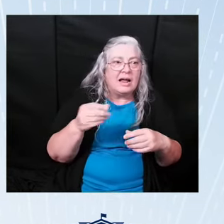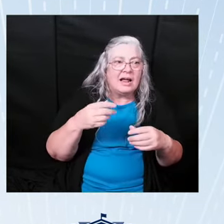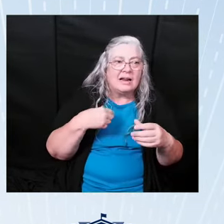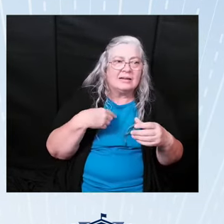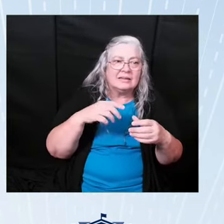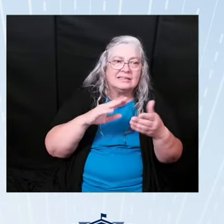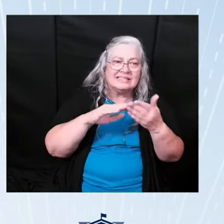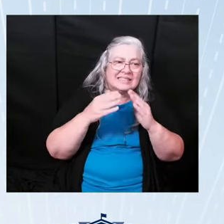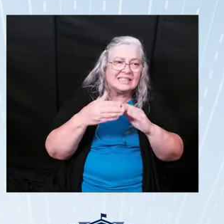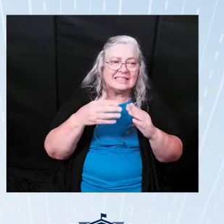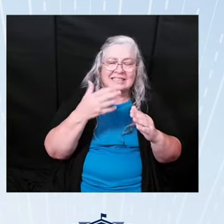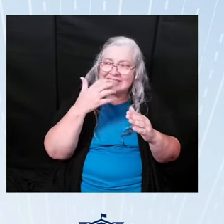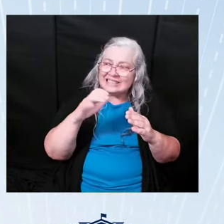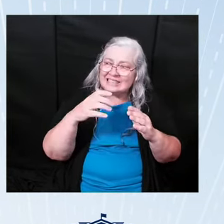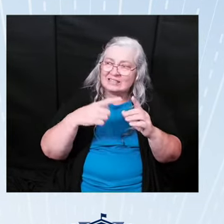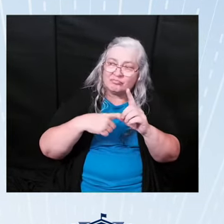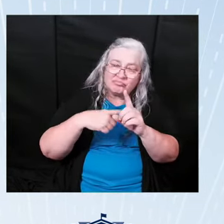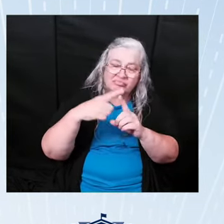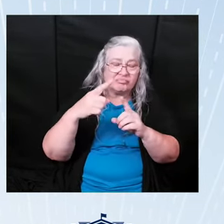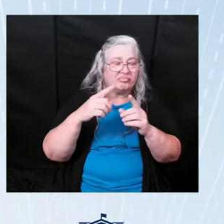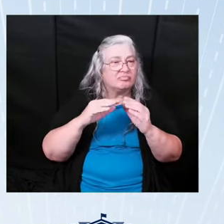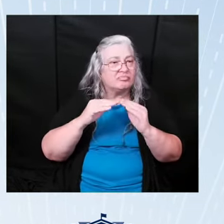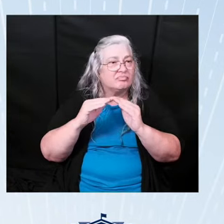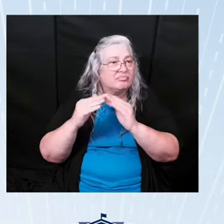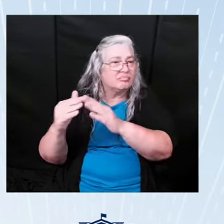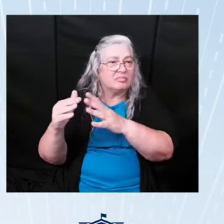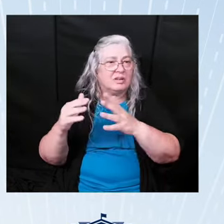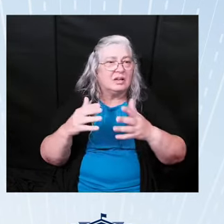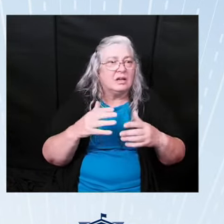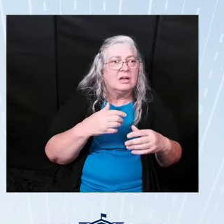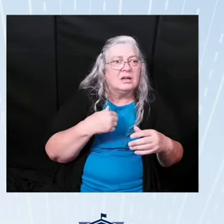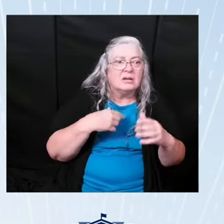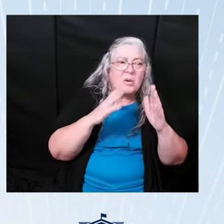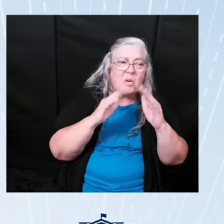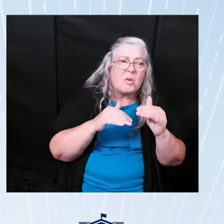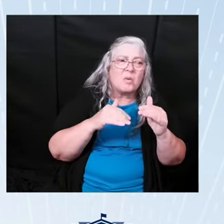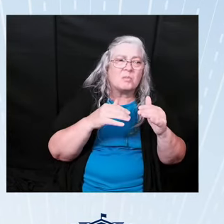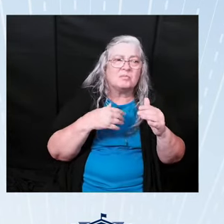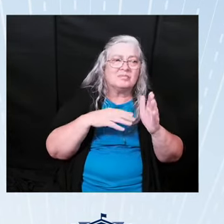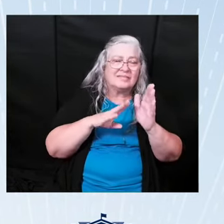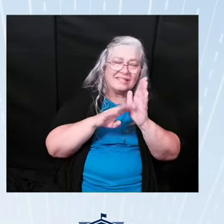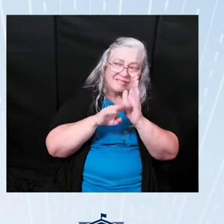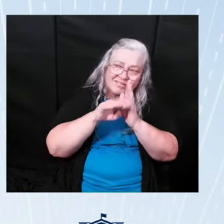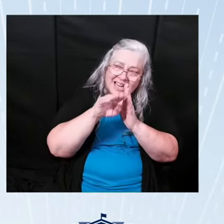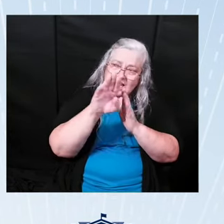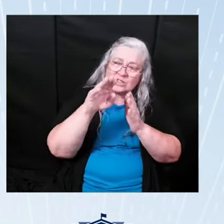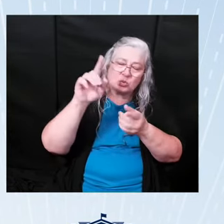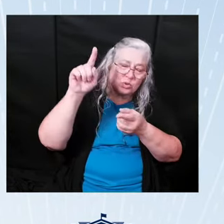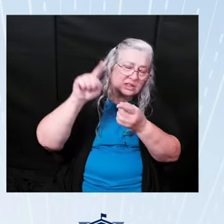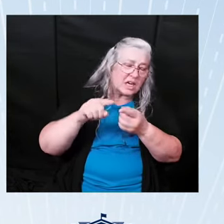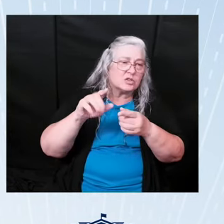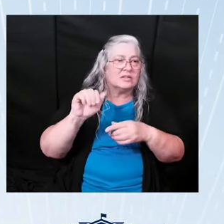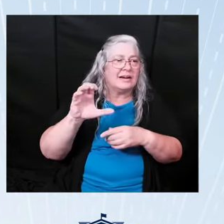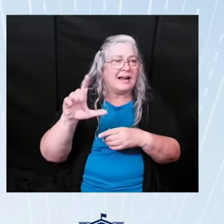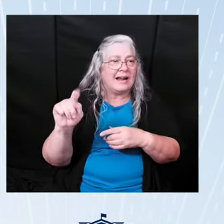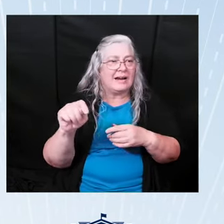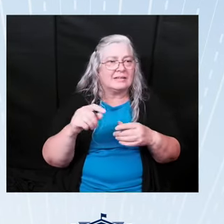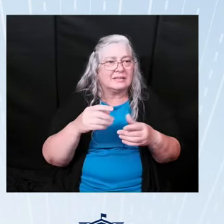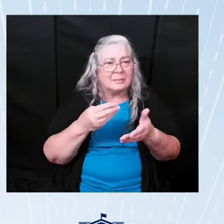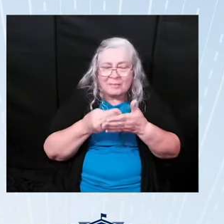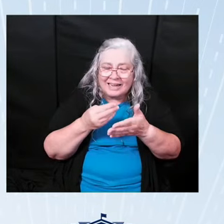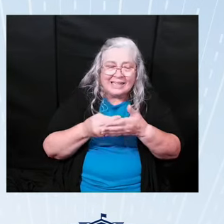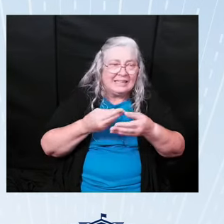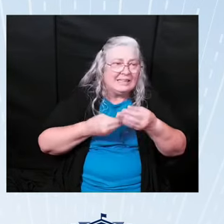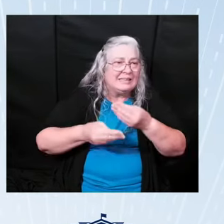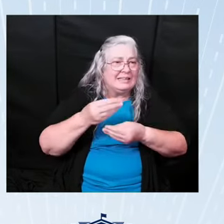is the top priority of local government, and that means that we have to keep them safe from impacts of climate change as well.